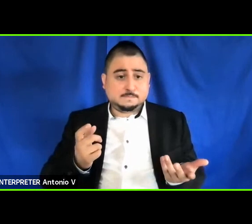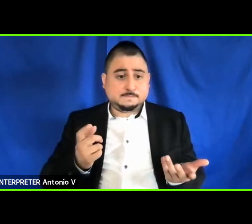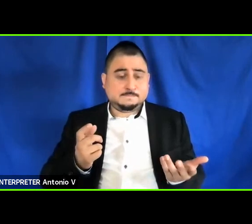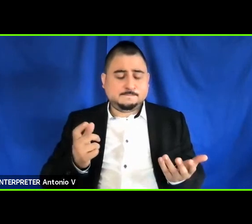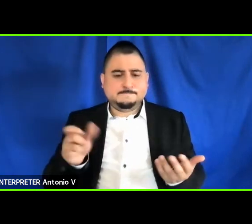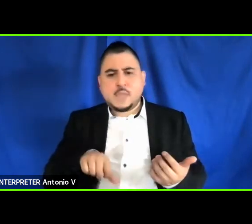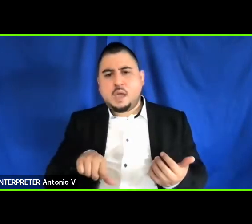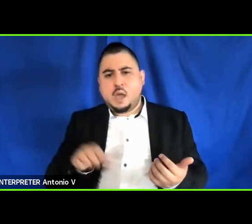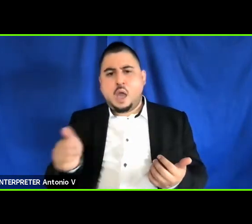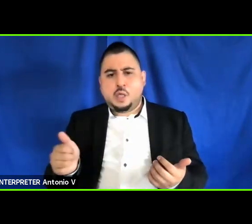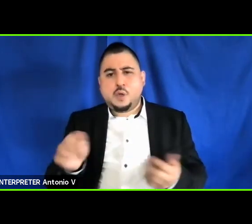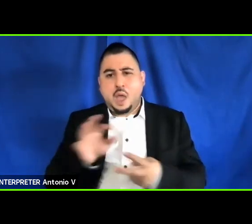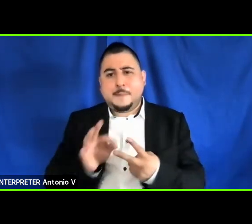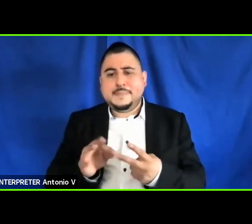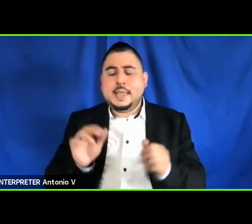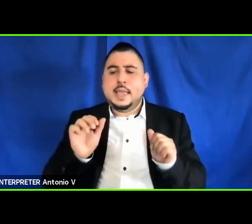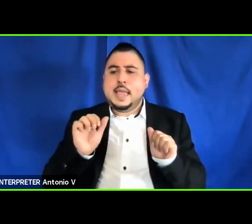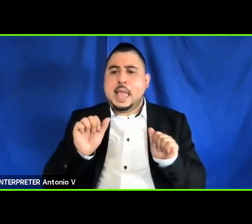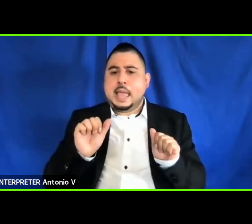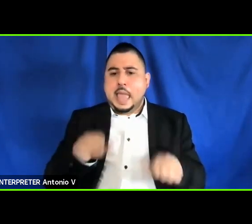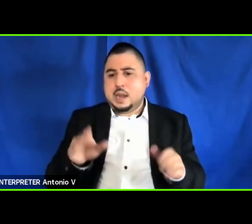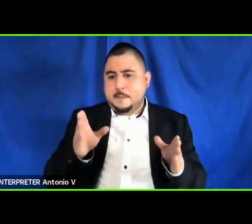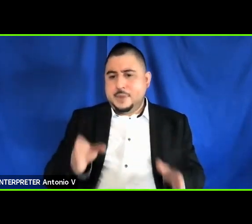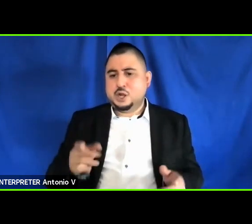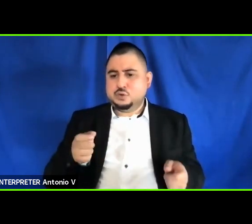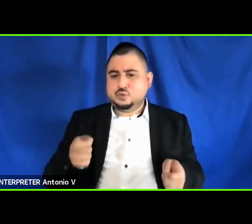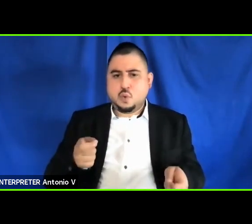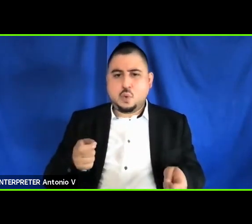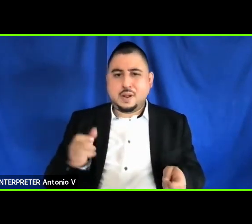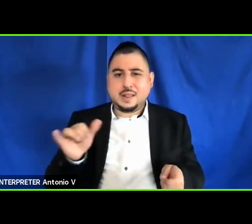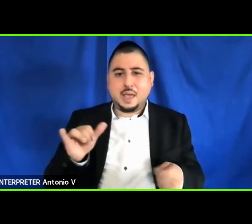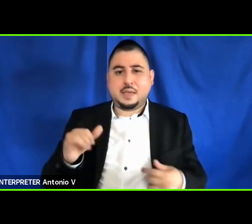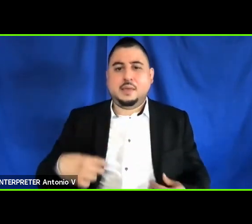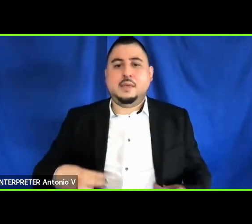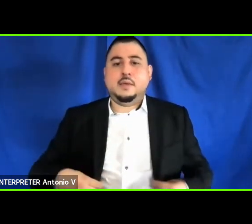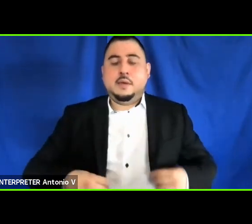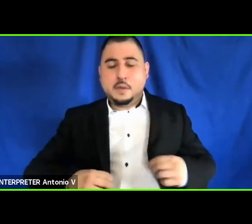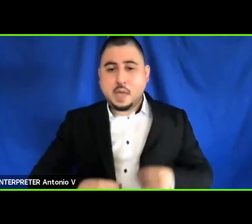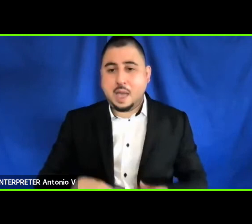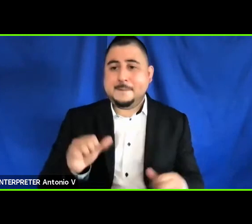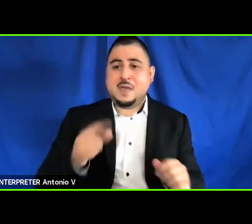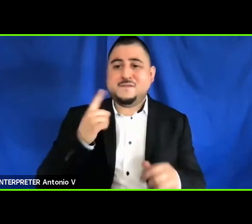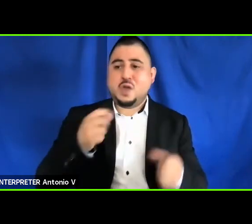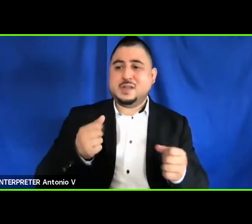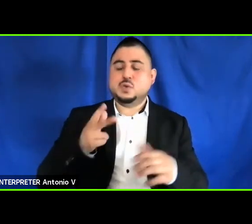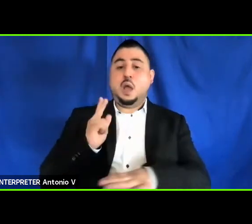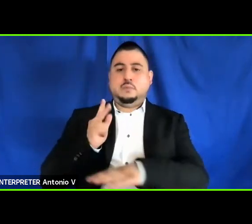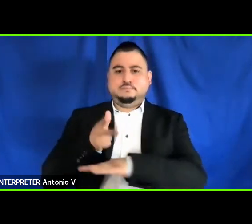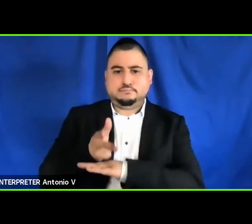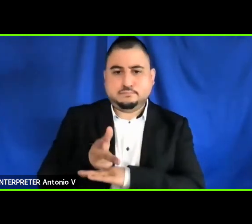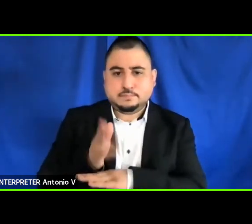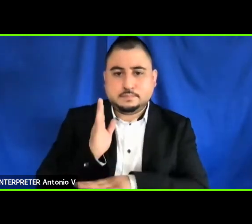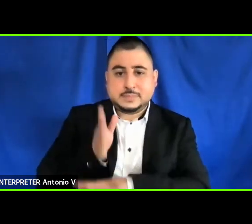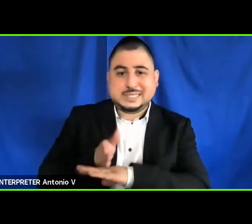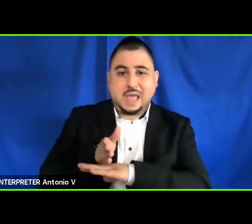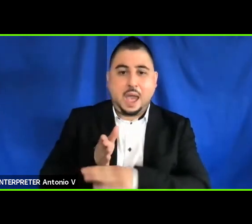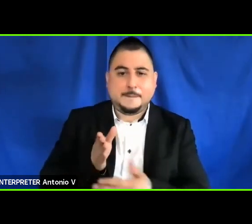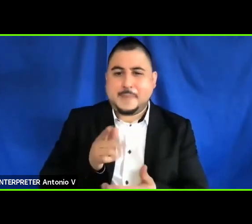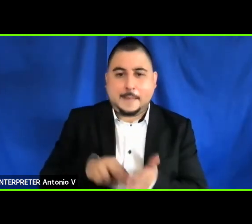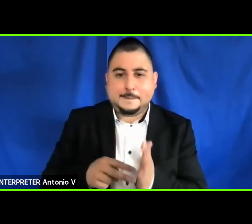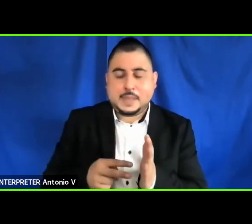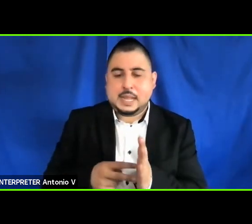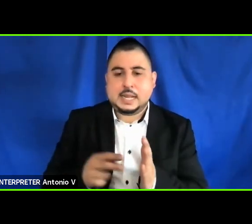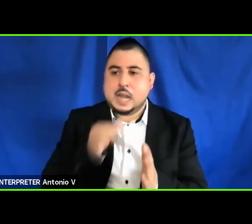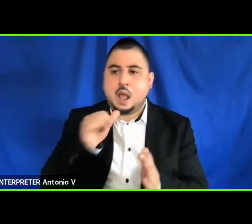Other options, can you control the ability for the vehicle to stop? And I don't mean like an